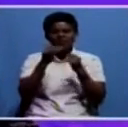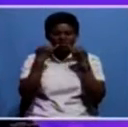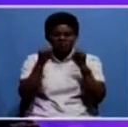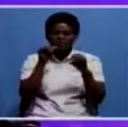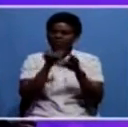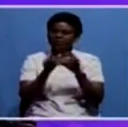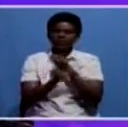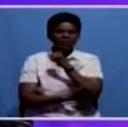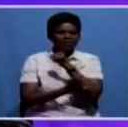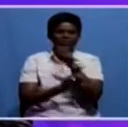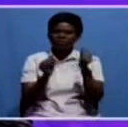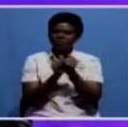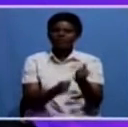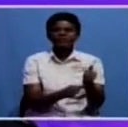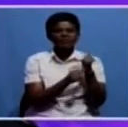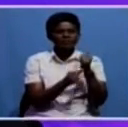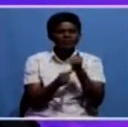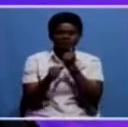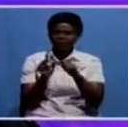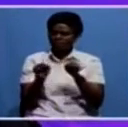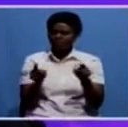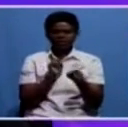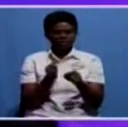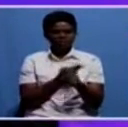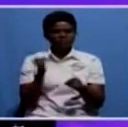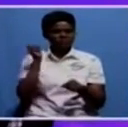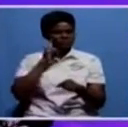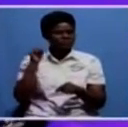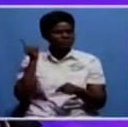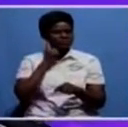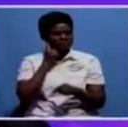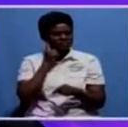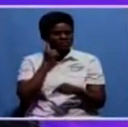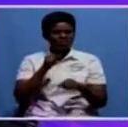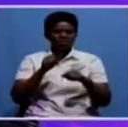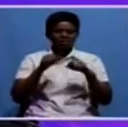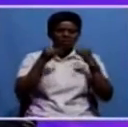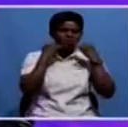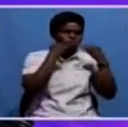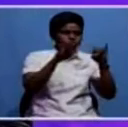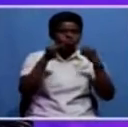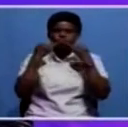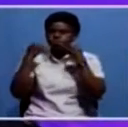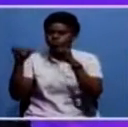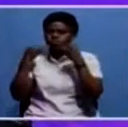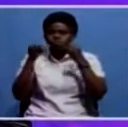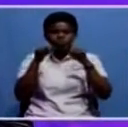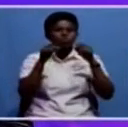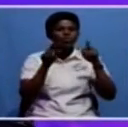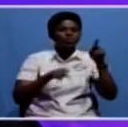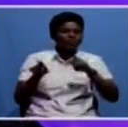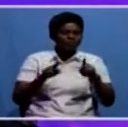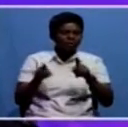with the relevant agencies, but we don't hear them spreading intelligence to the public and cause